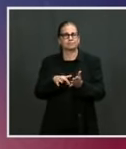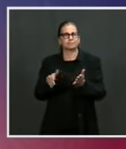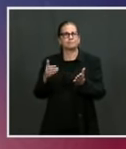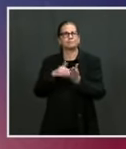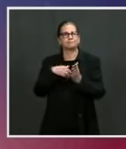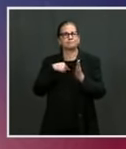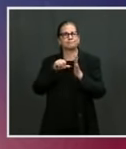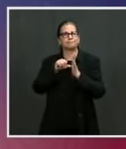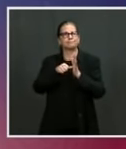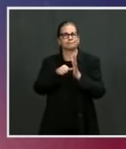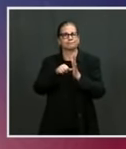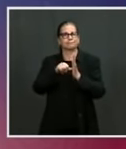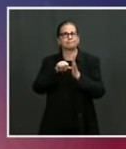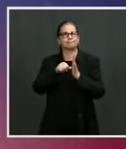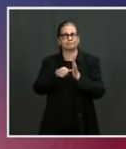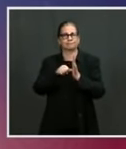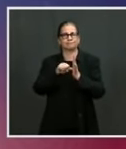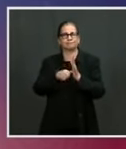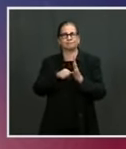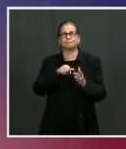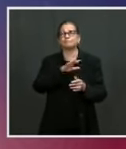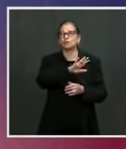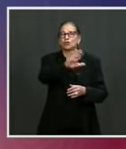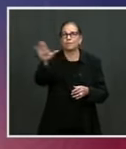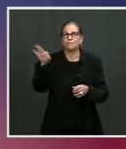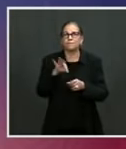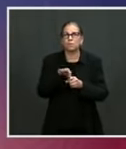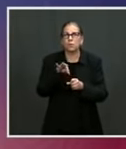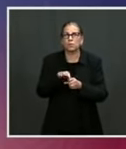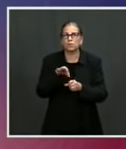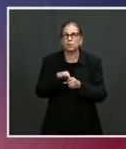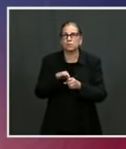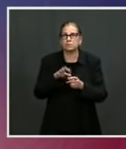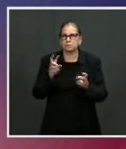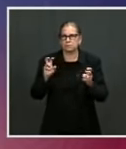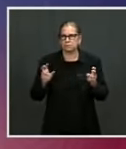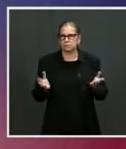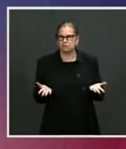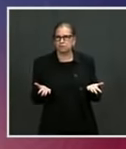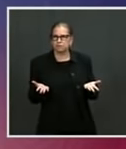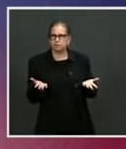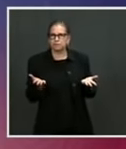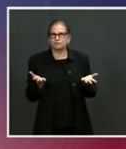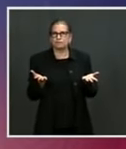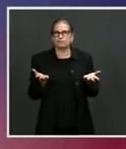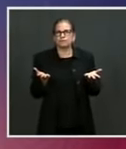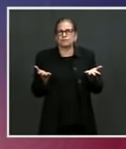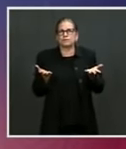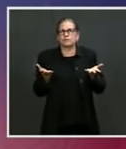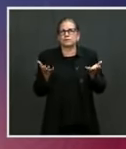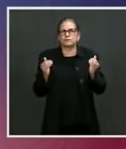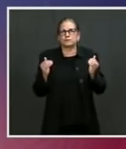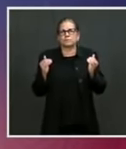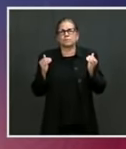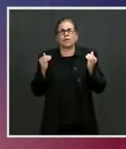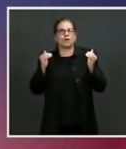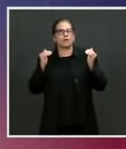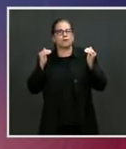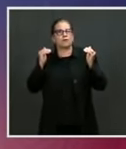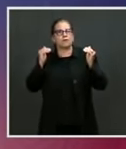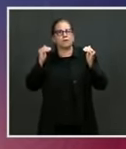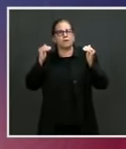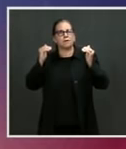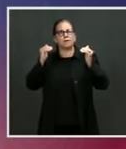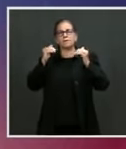Right to rise in a world as far as your talent can take you, unlimited by unfair